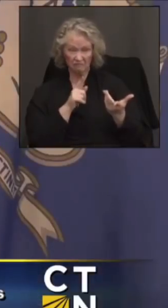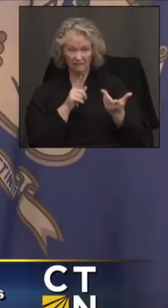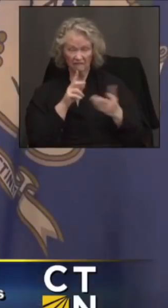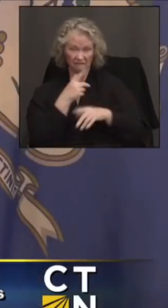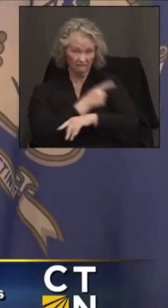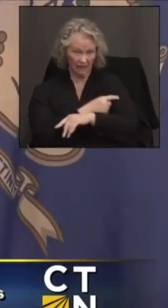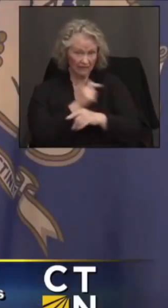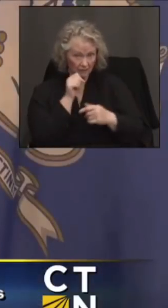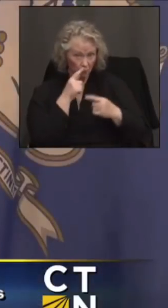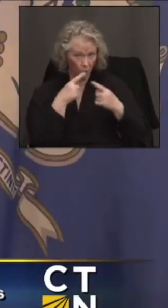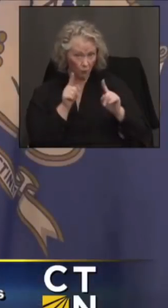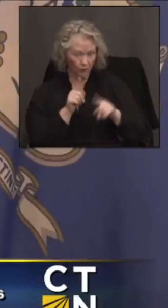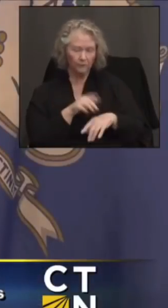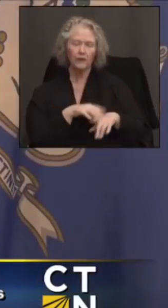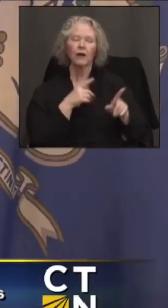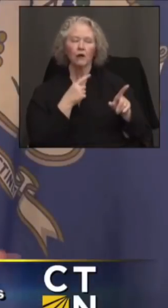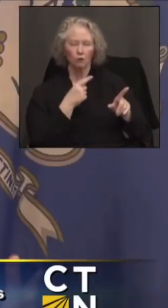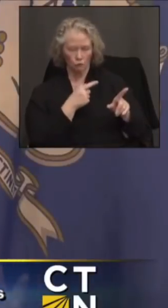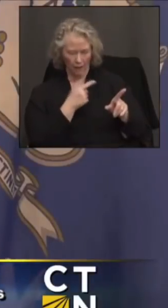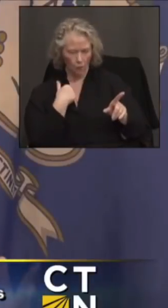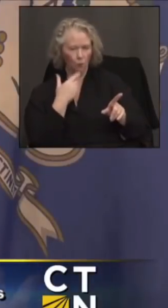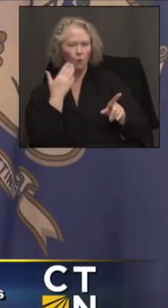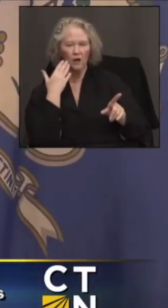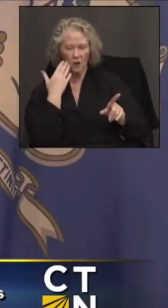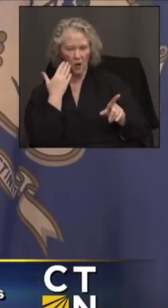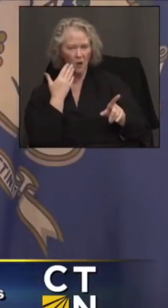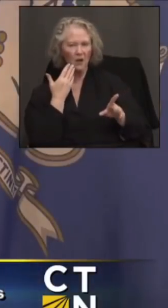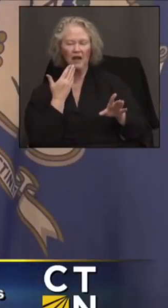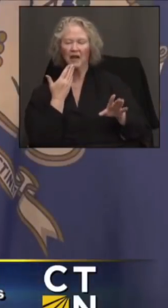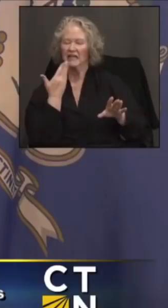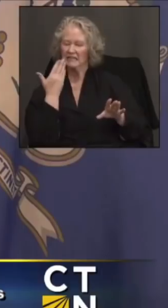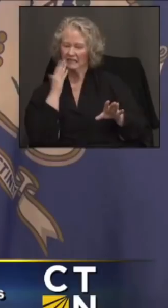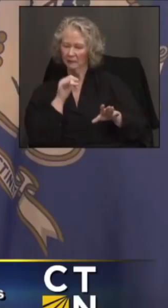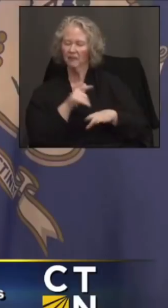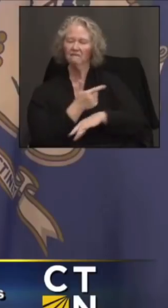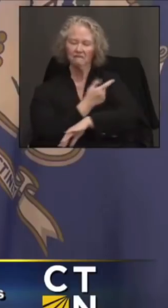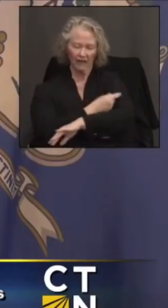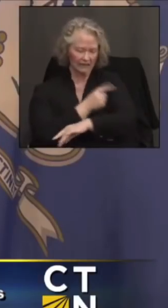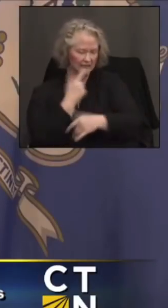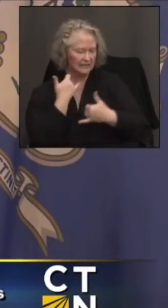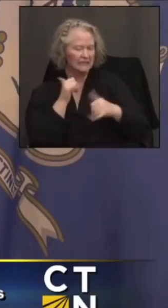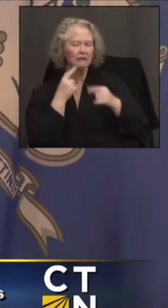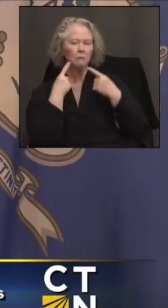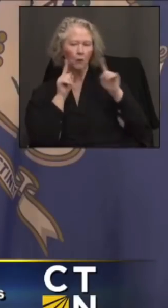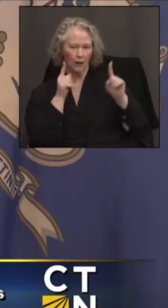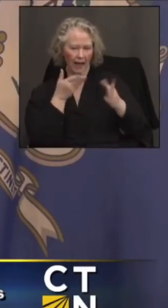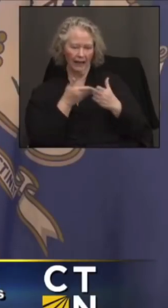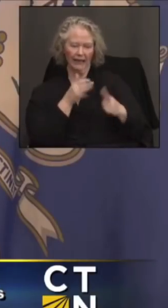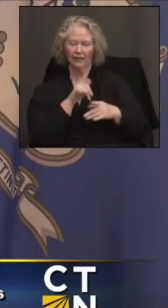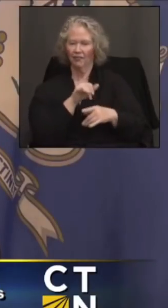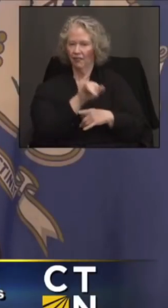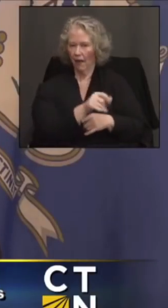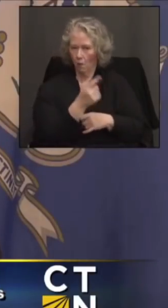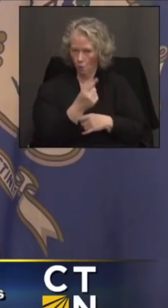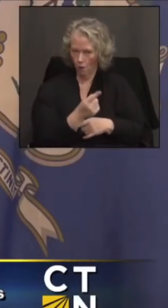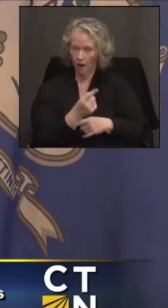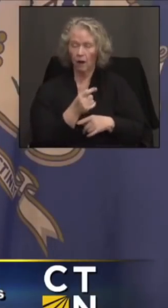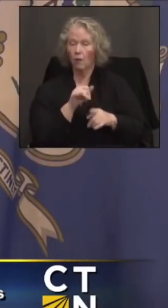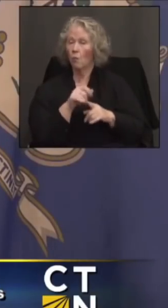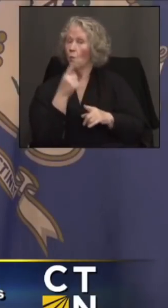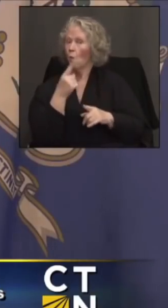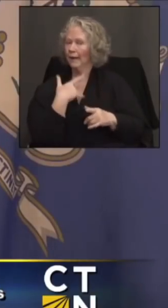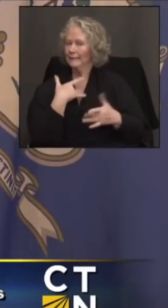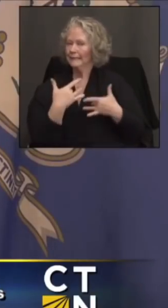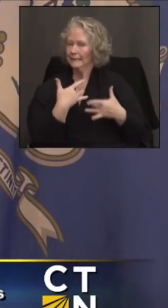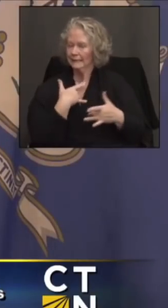the vaccine does not, or the variant does not pierce the vaccine, that the vaccine works against that variant. I'd say the Brazil